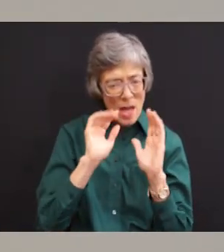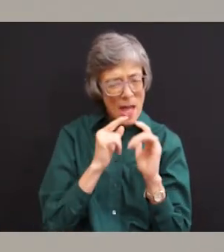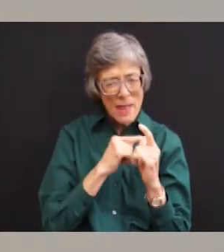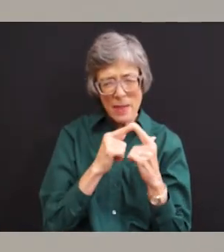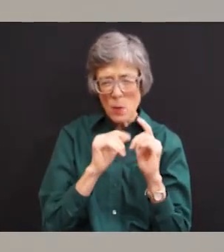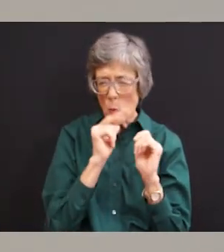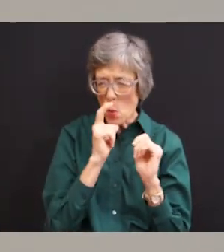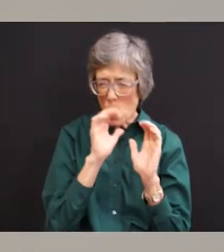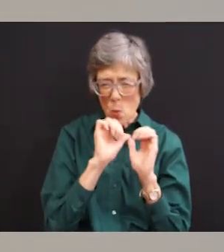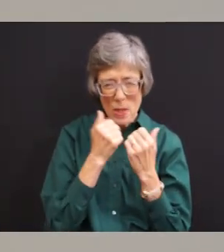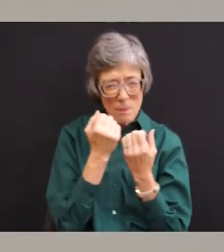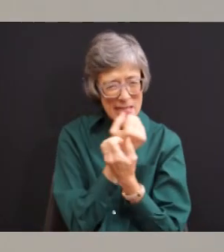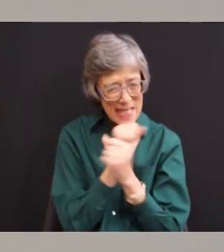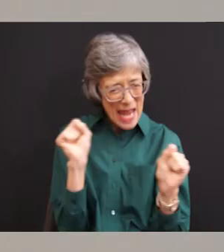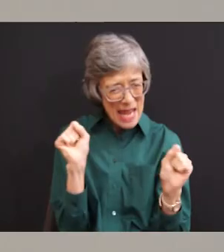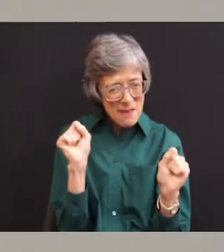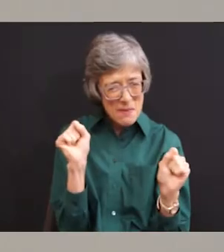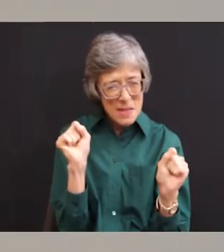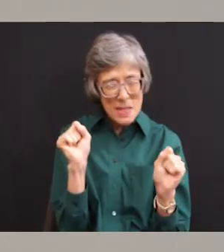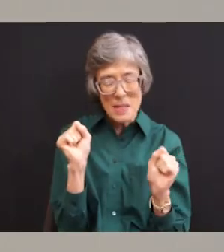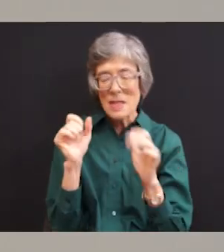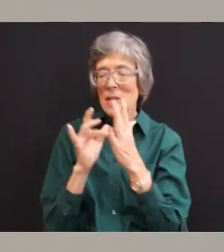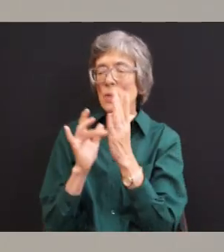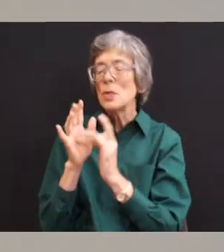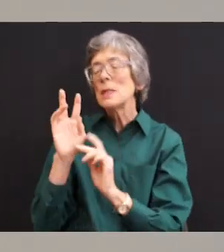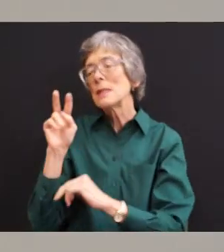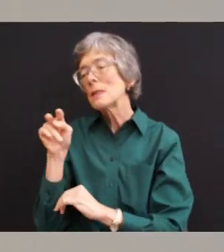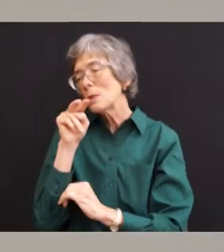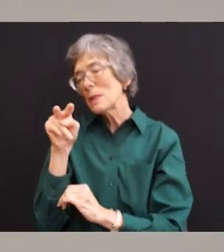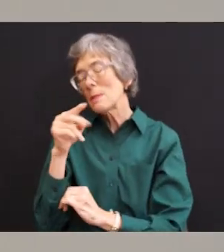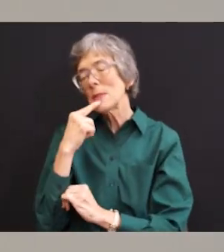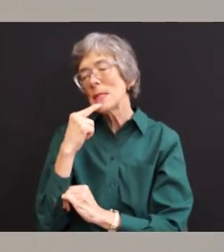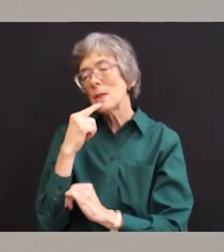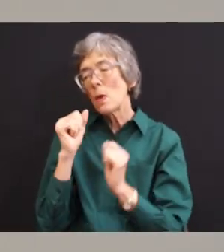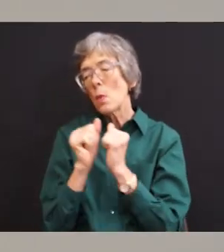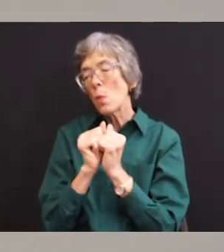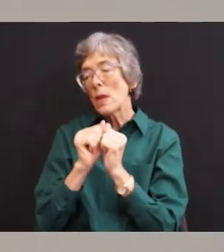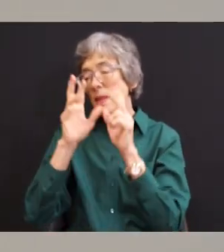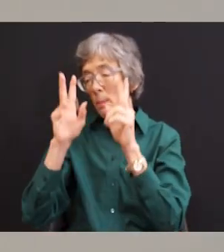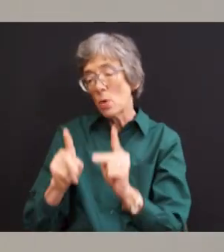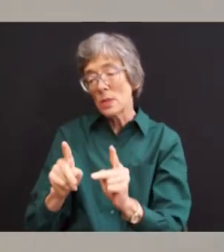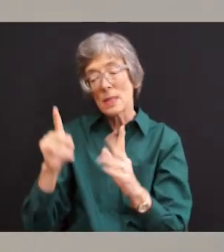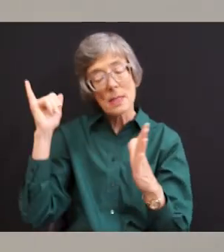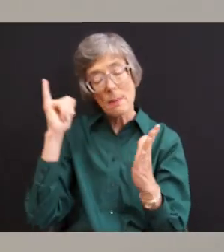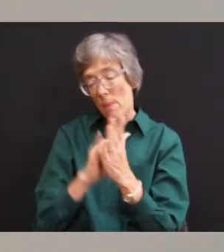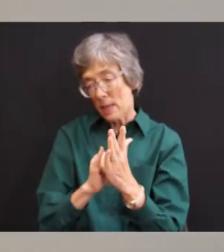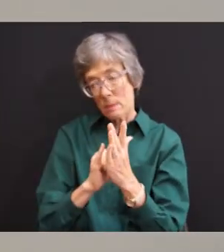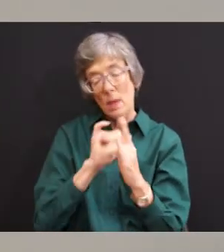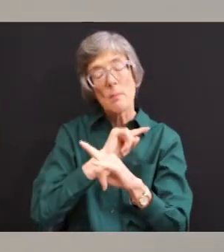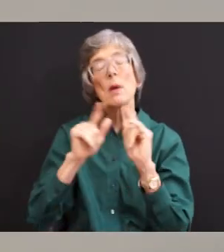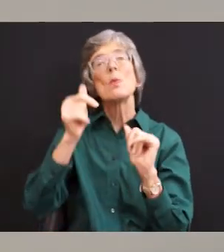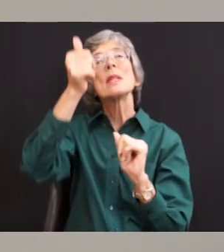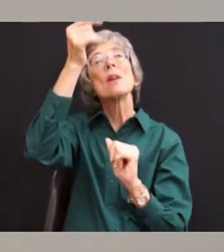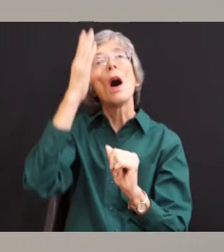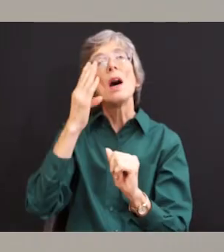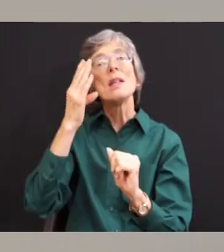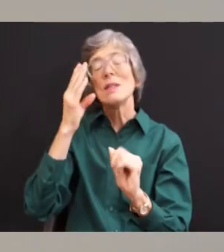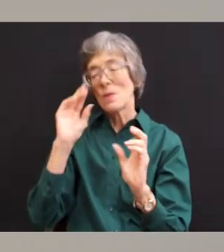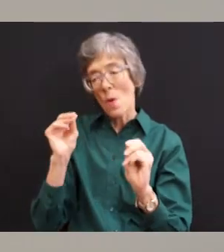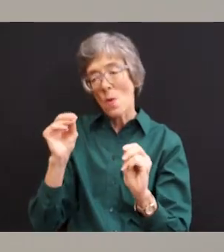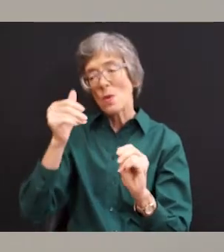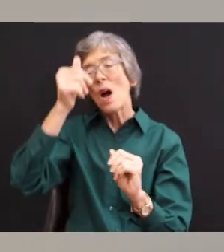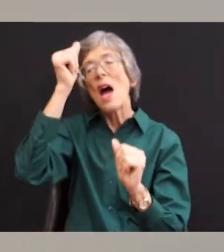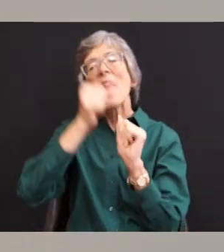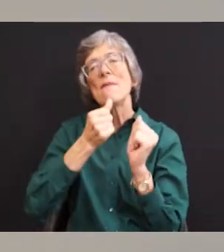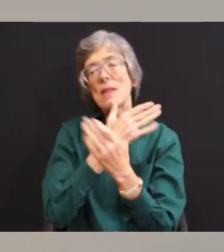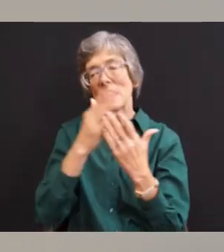who can be saved?" Jesus looked at them and said, "For human beings it is impossible, but not for God. All things